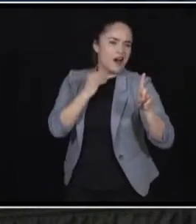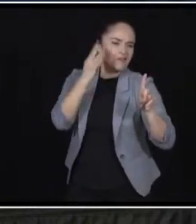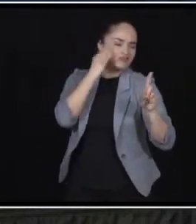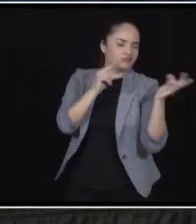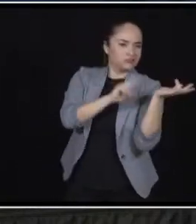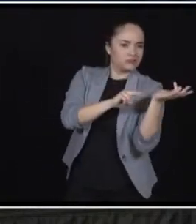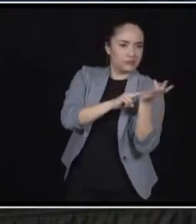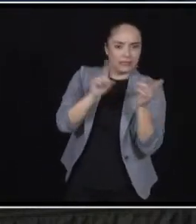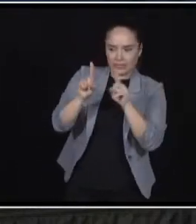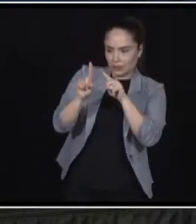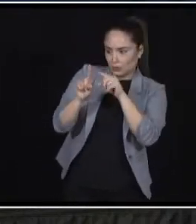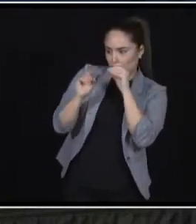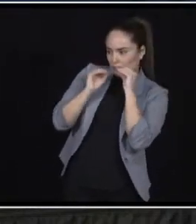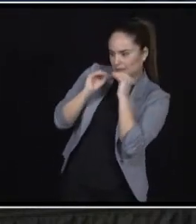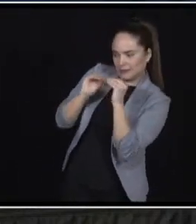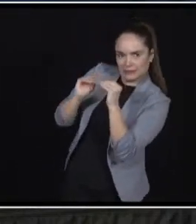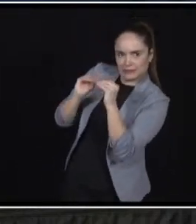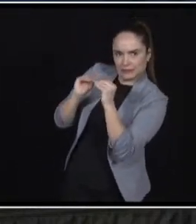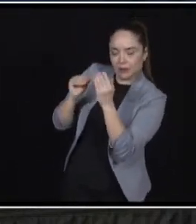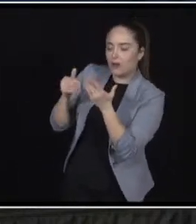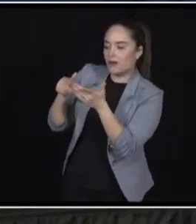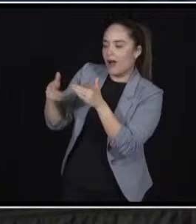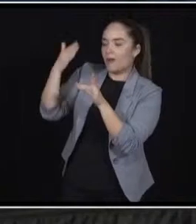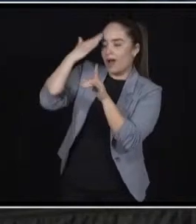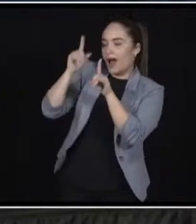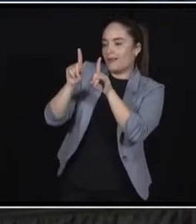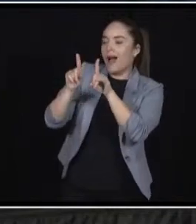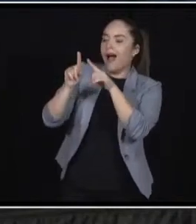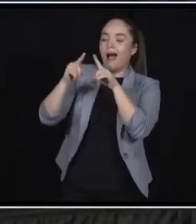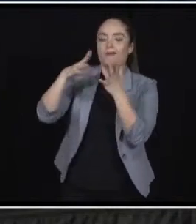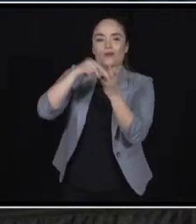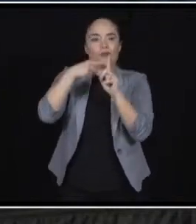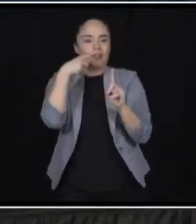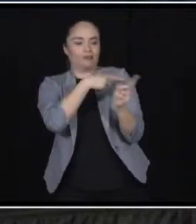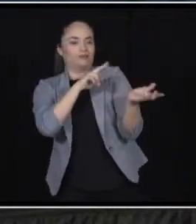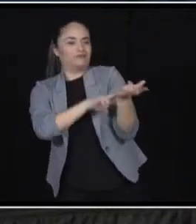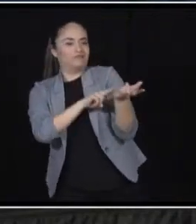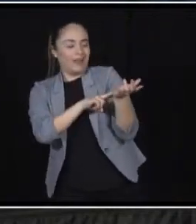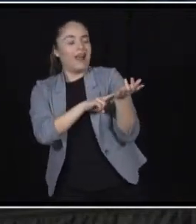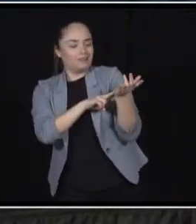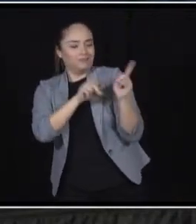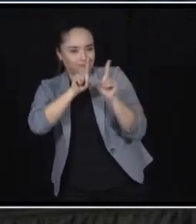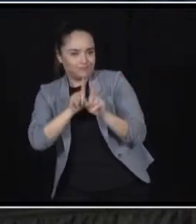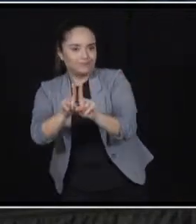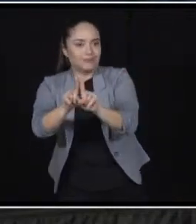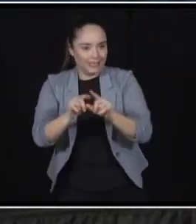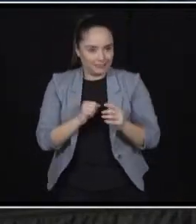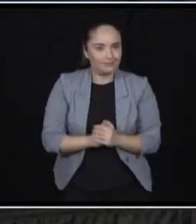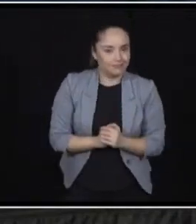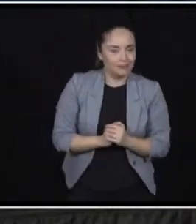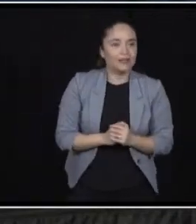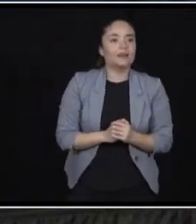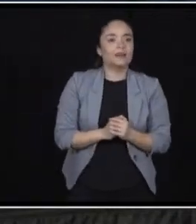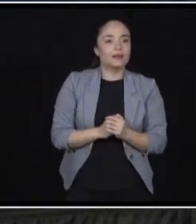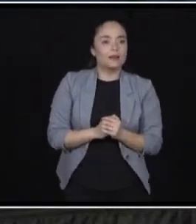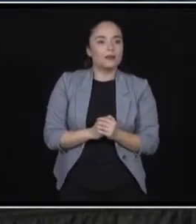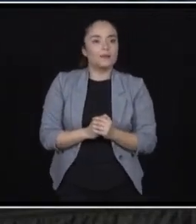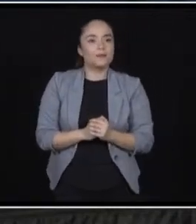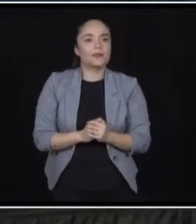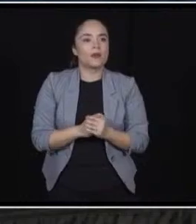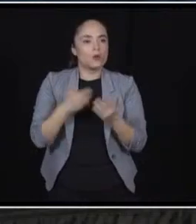are looking at a number of ways that we will be able to increase the number of health human resources in our intensive care